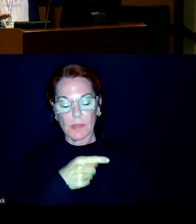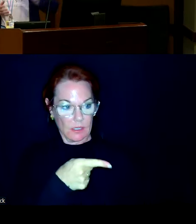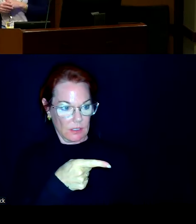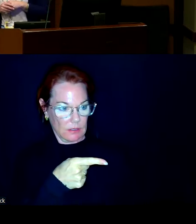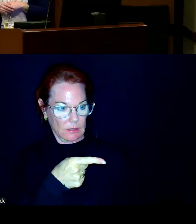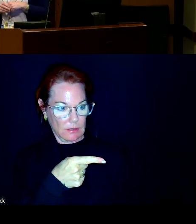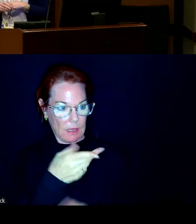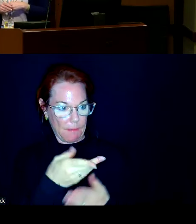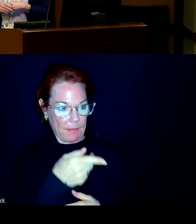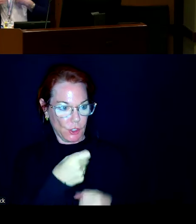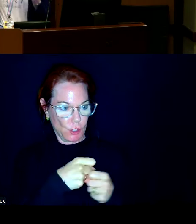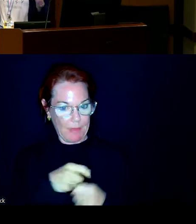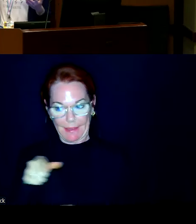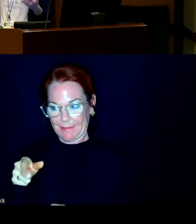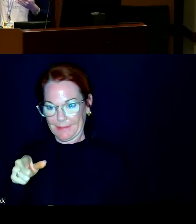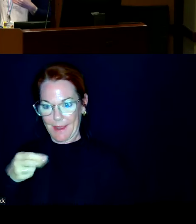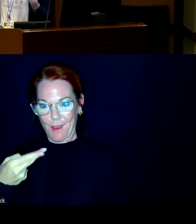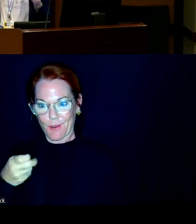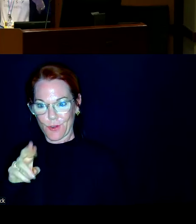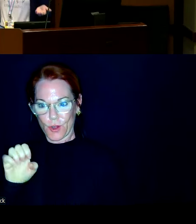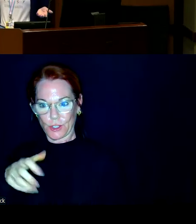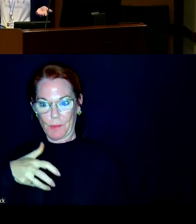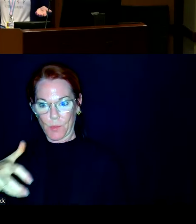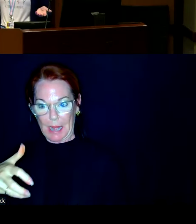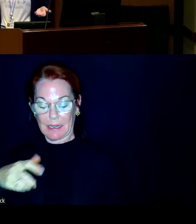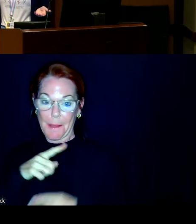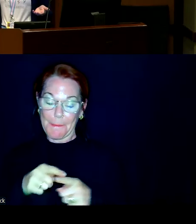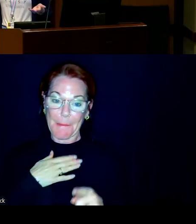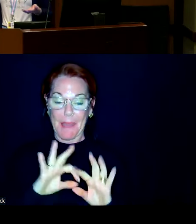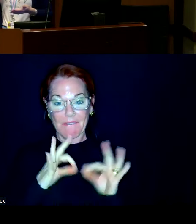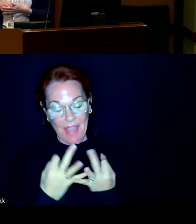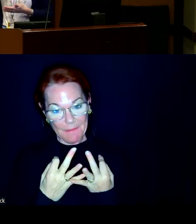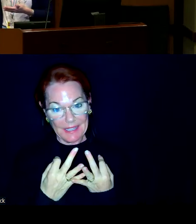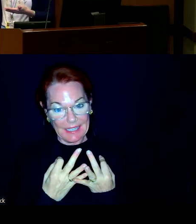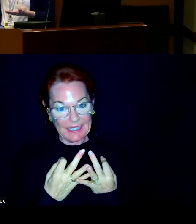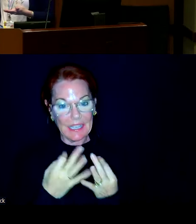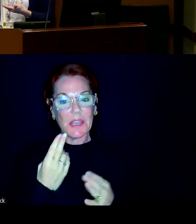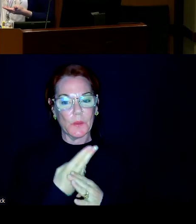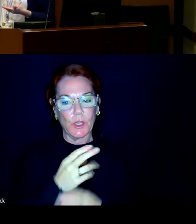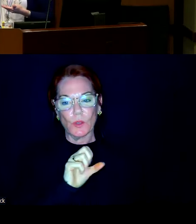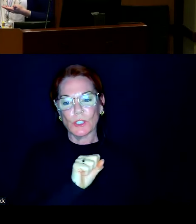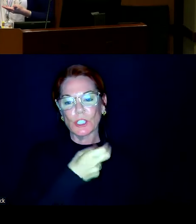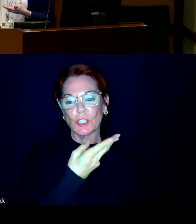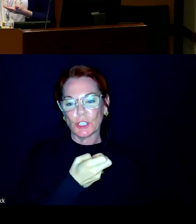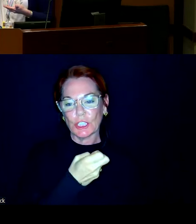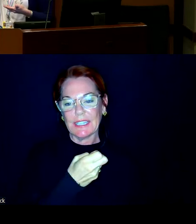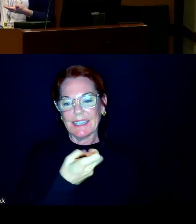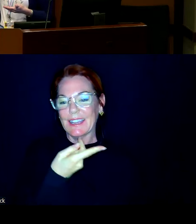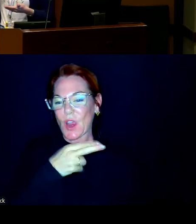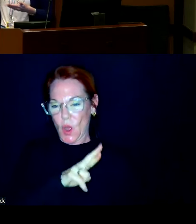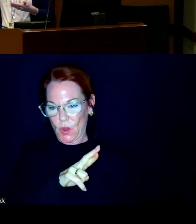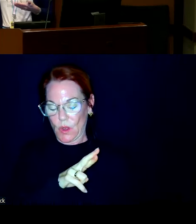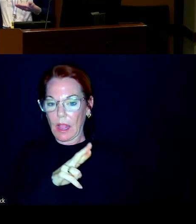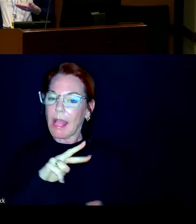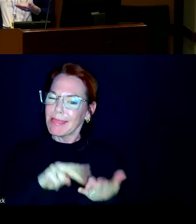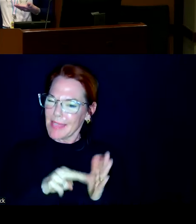pregnant. But in our family, Buttercup has she, her pronouns. And so we can change the pronouns of our animals